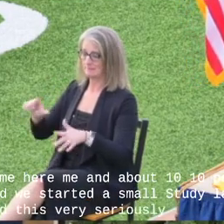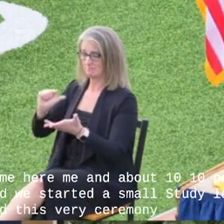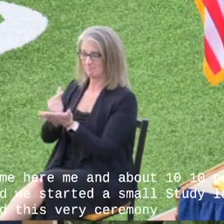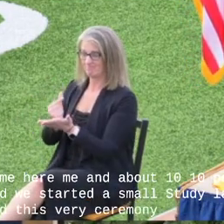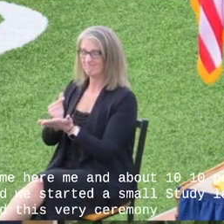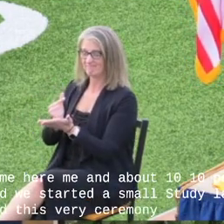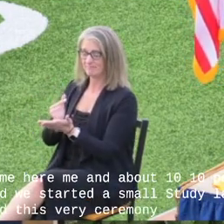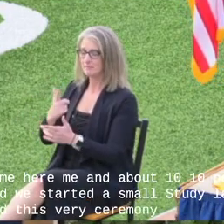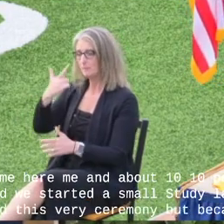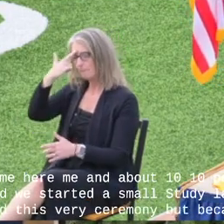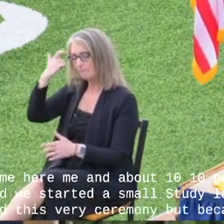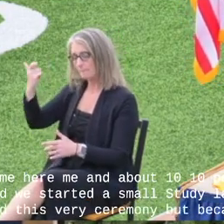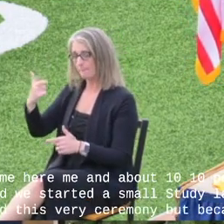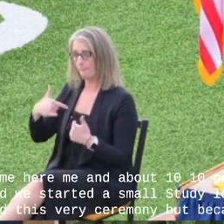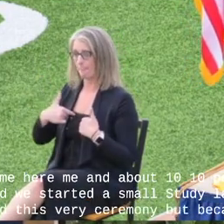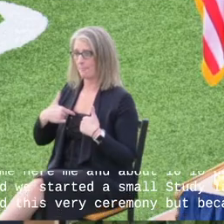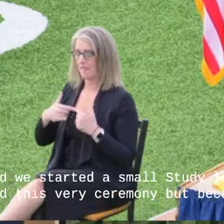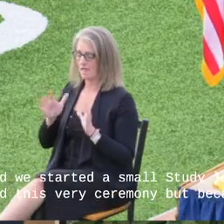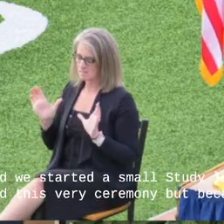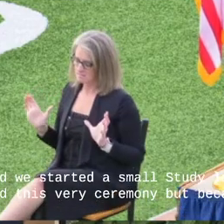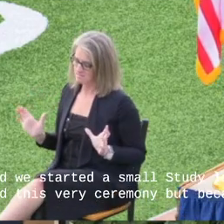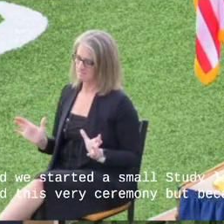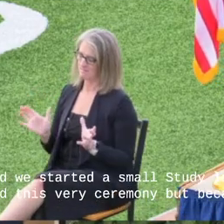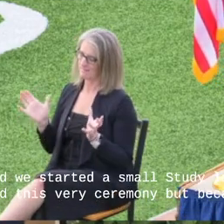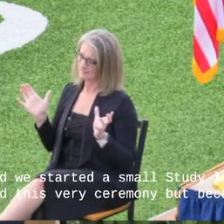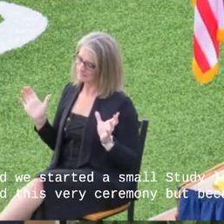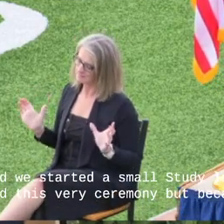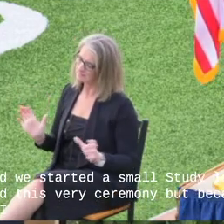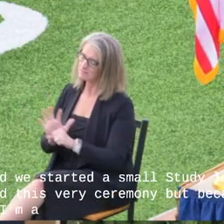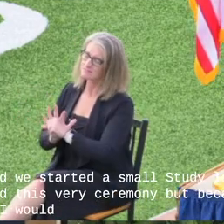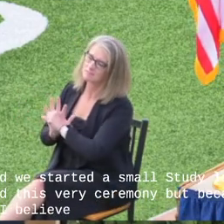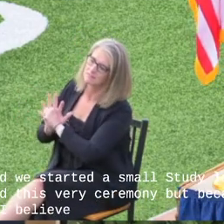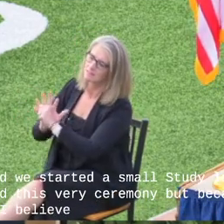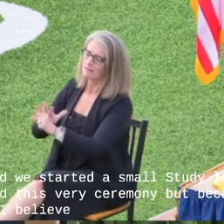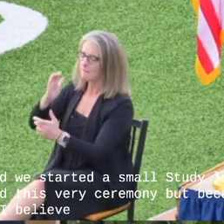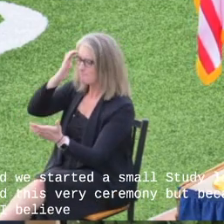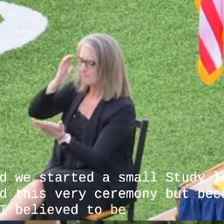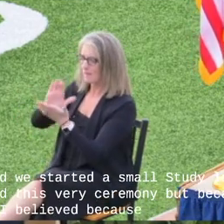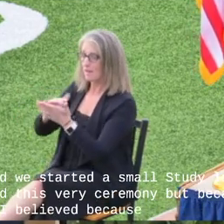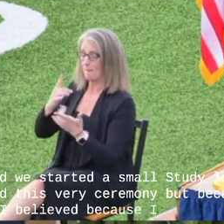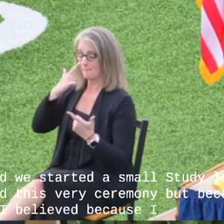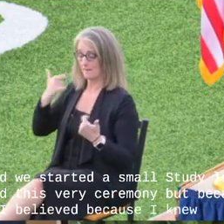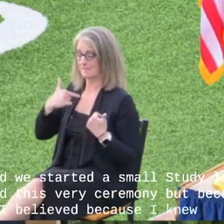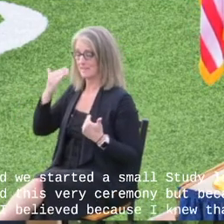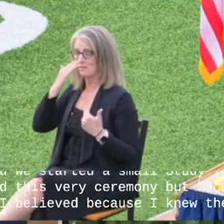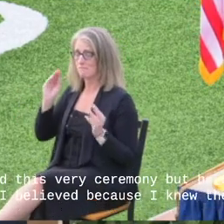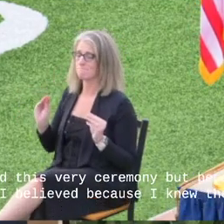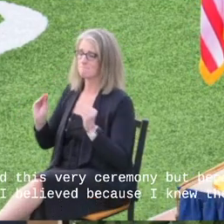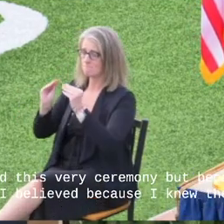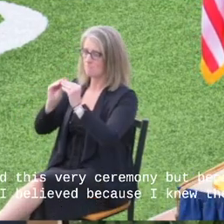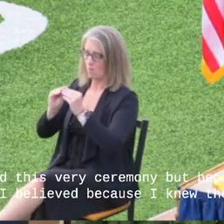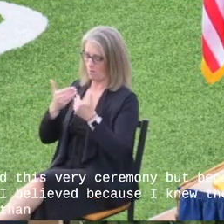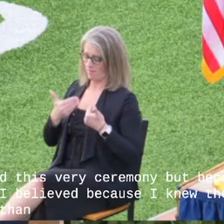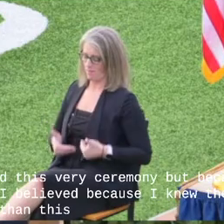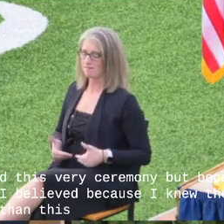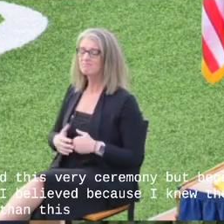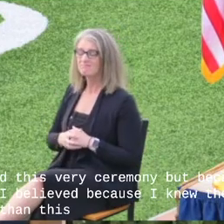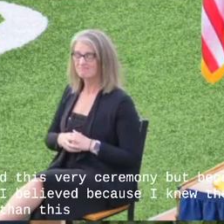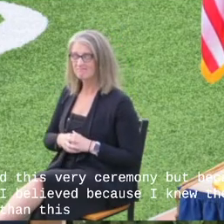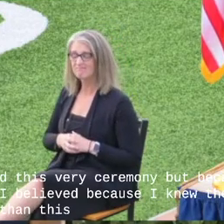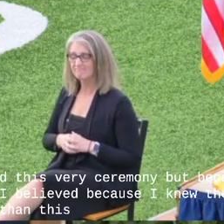ceremony. But because I pushed, because I believed, because I knew there was more to me than